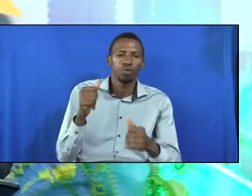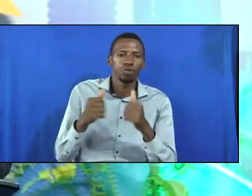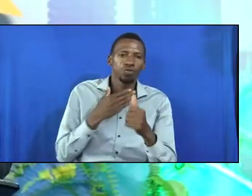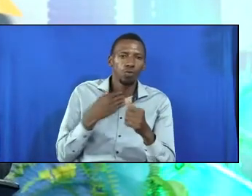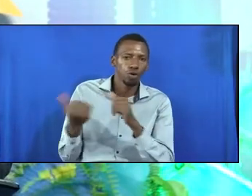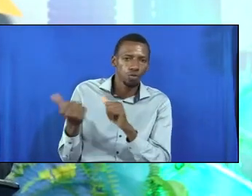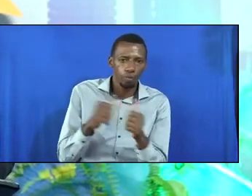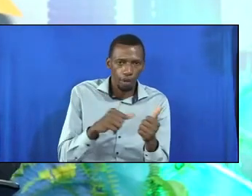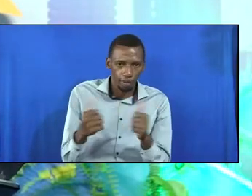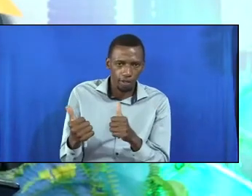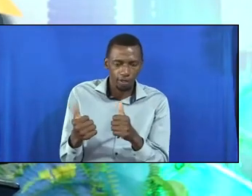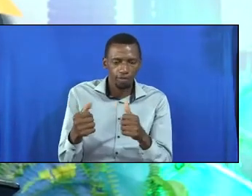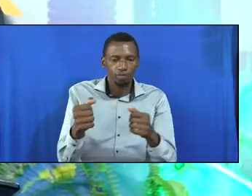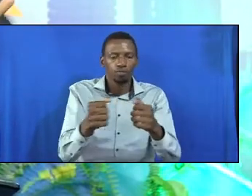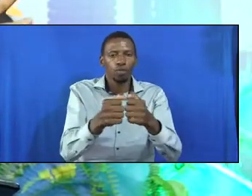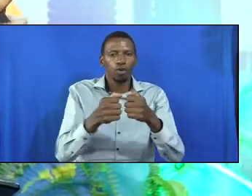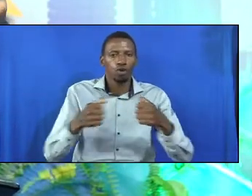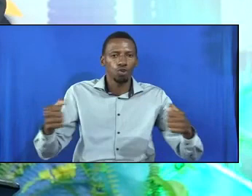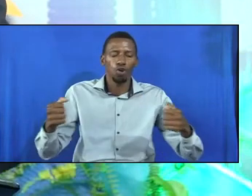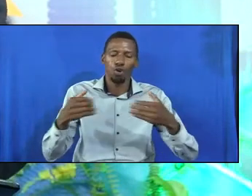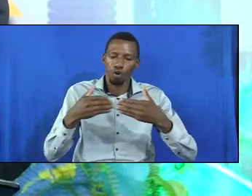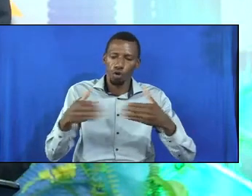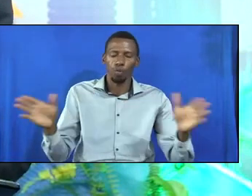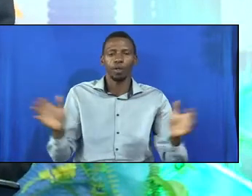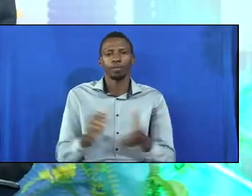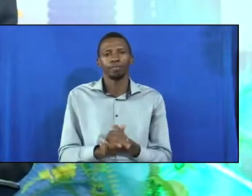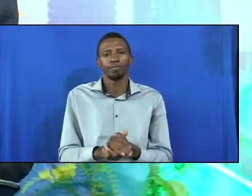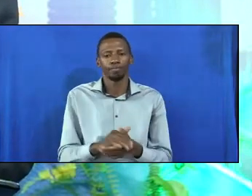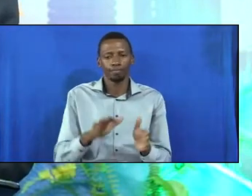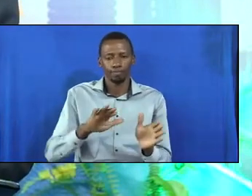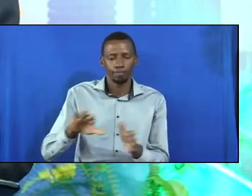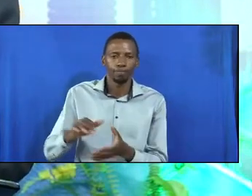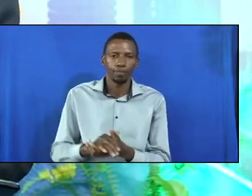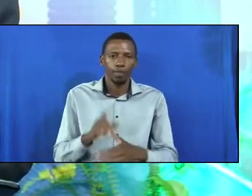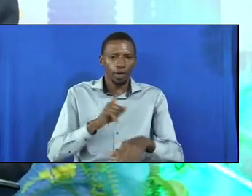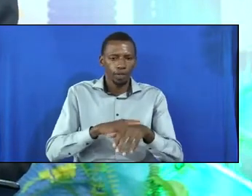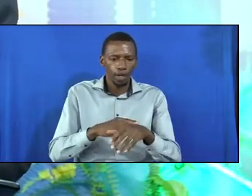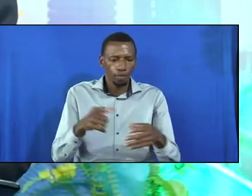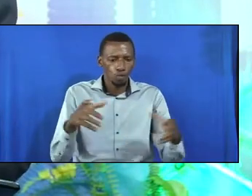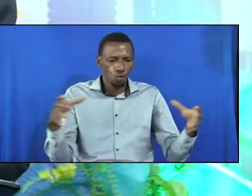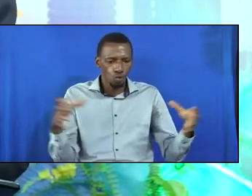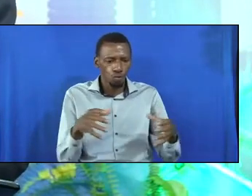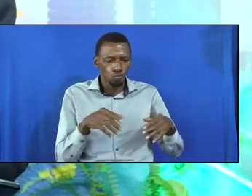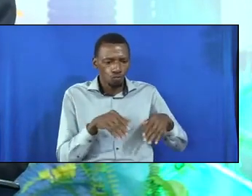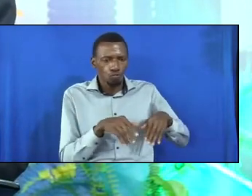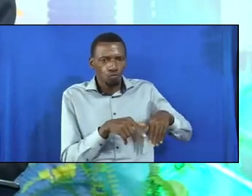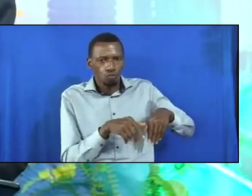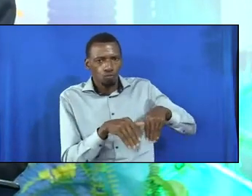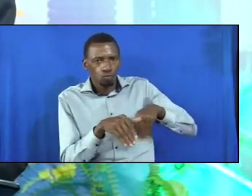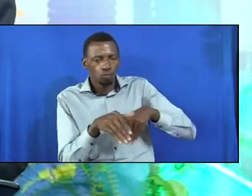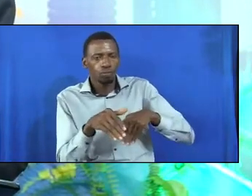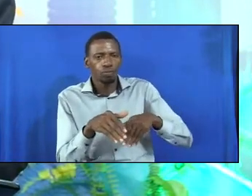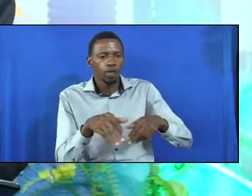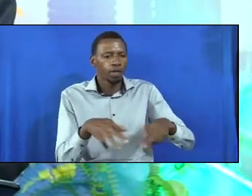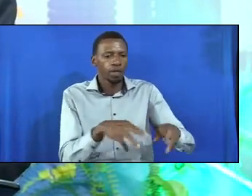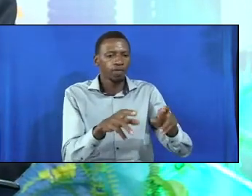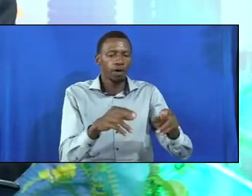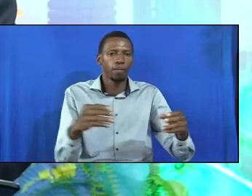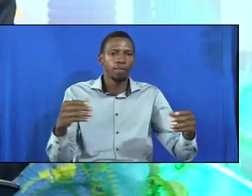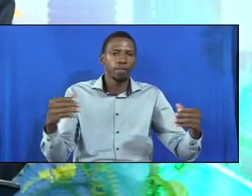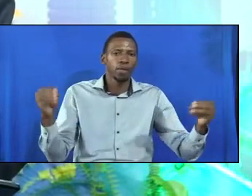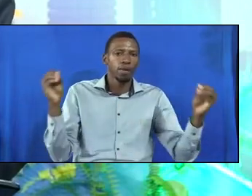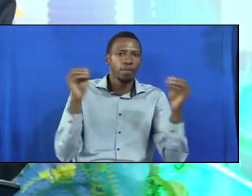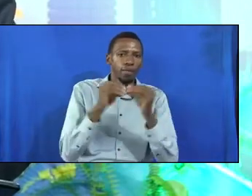open. Now, when they went to the river, they were confronted by a madman